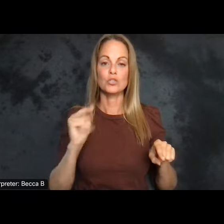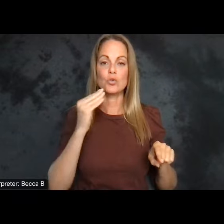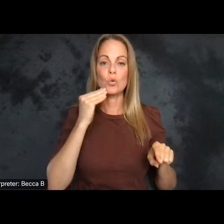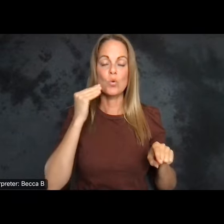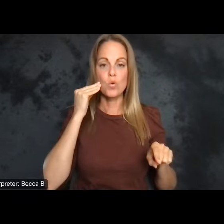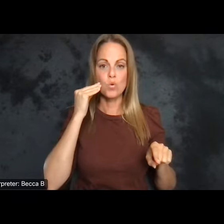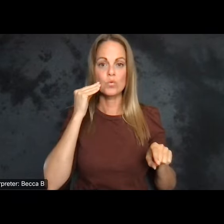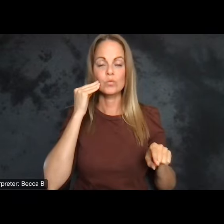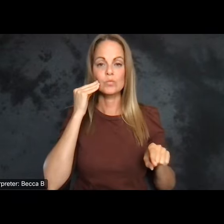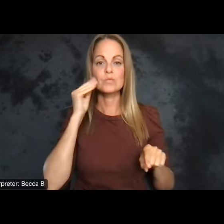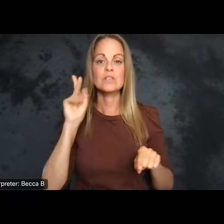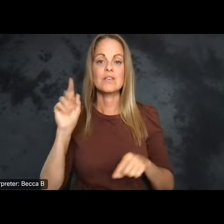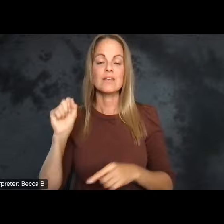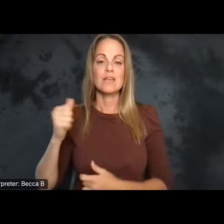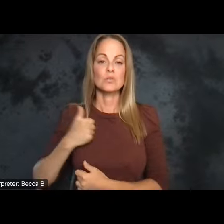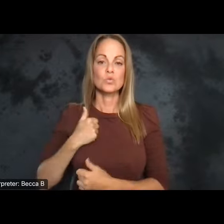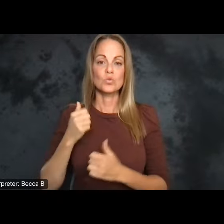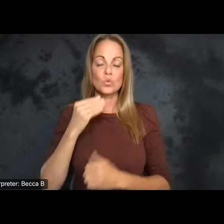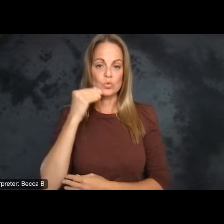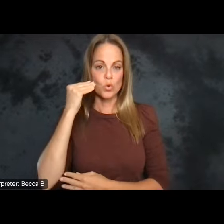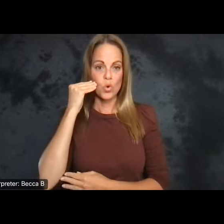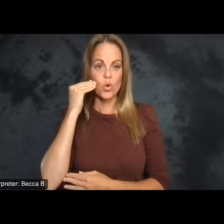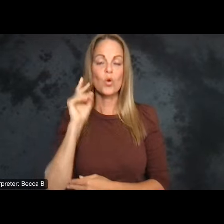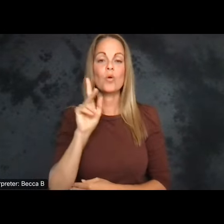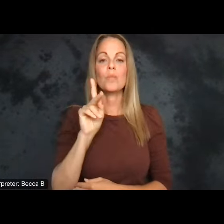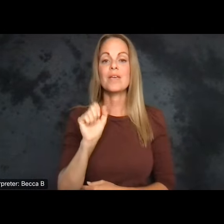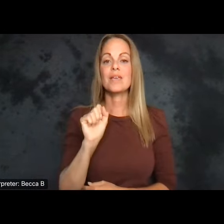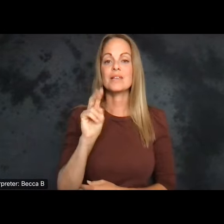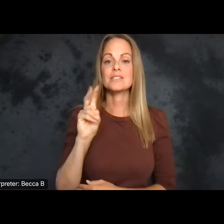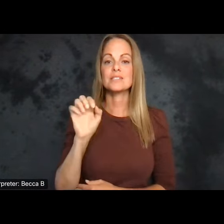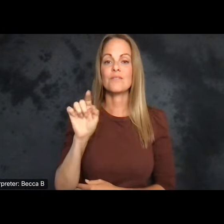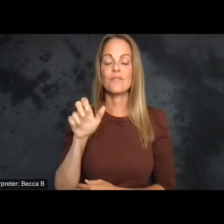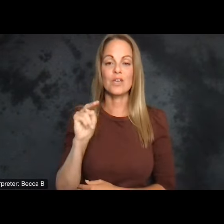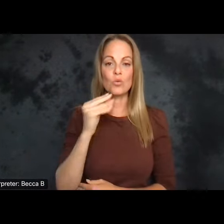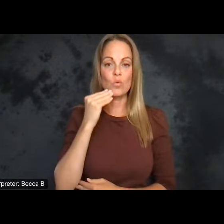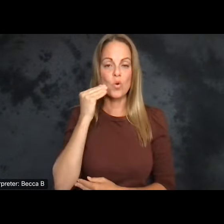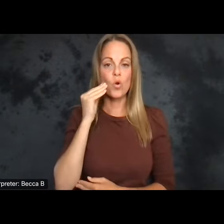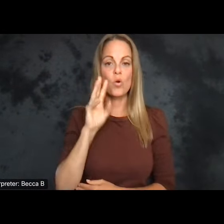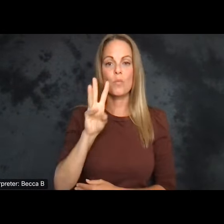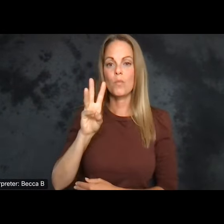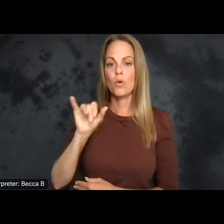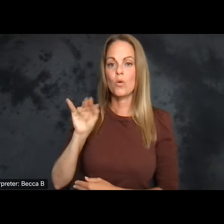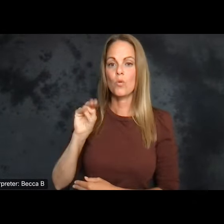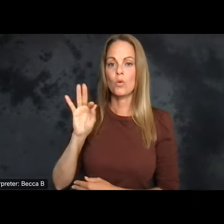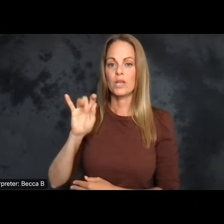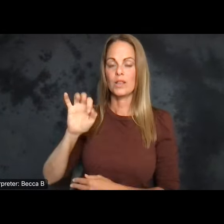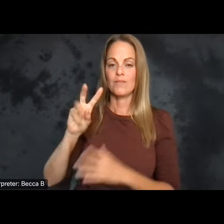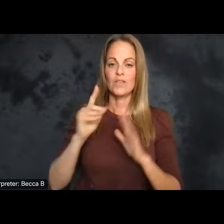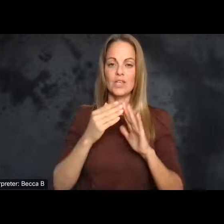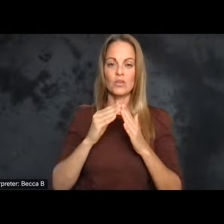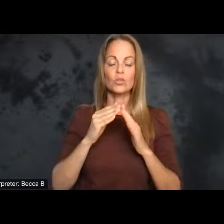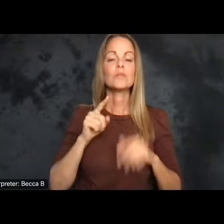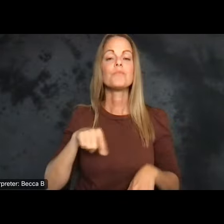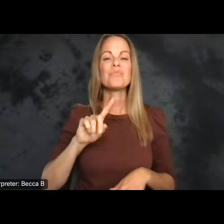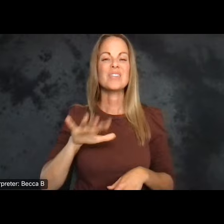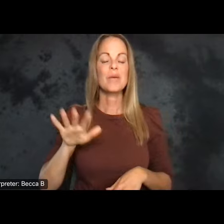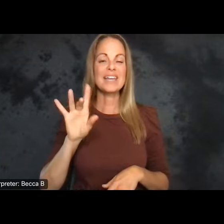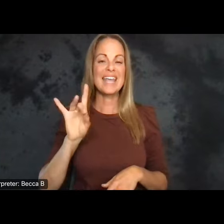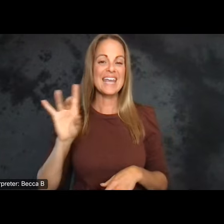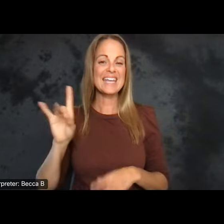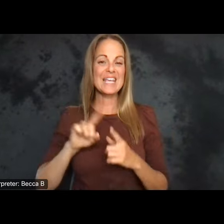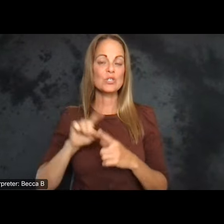that's out at Fort Dodge, the Kansas Veterans Home at Winfield. Each hover somewhere between 88 to about